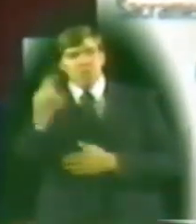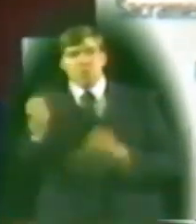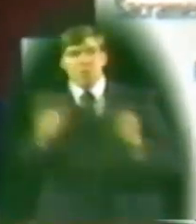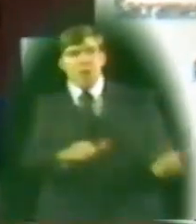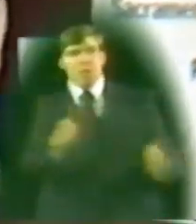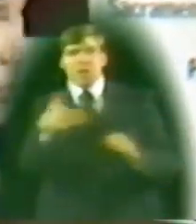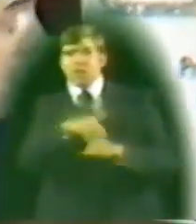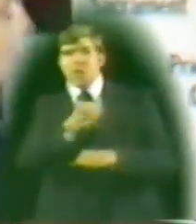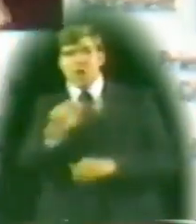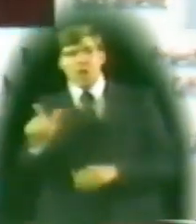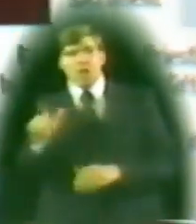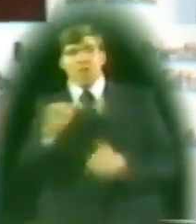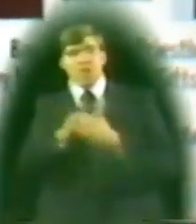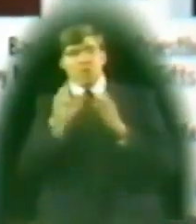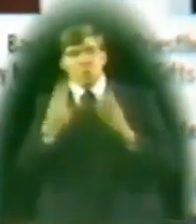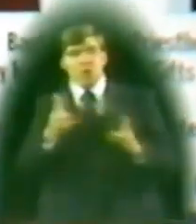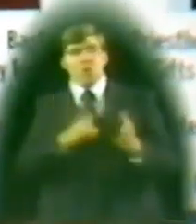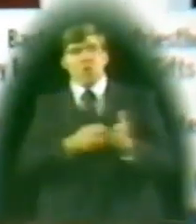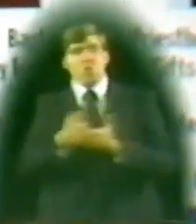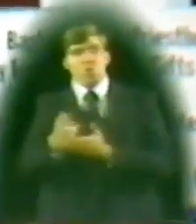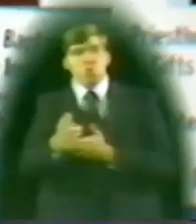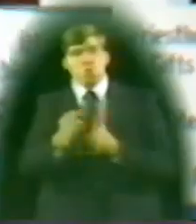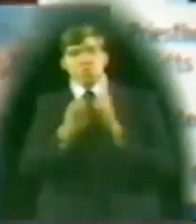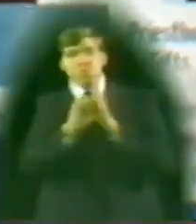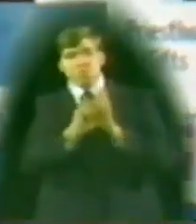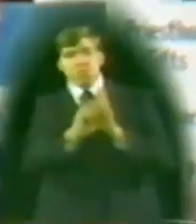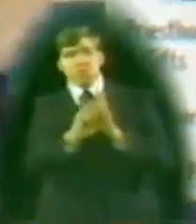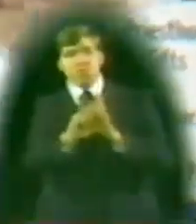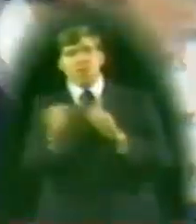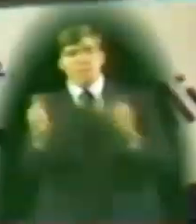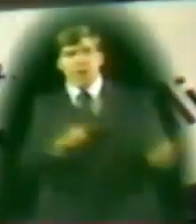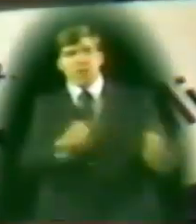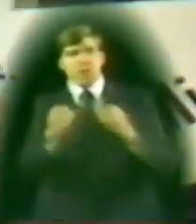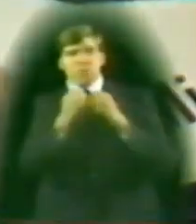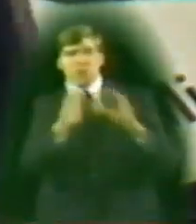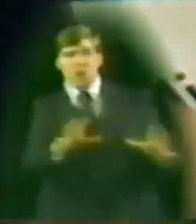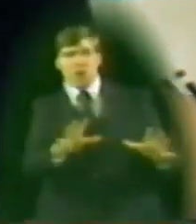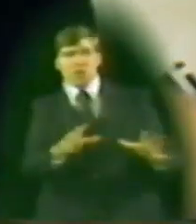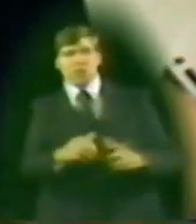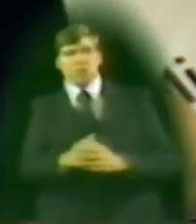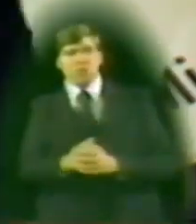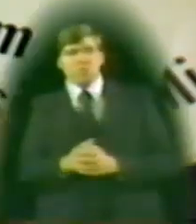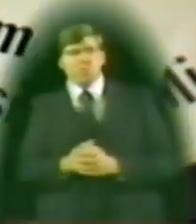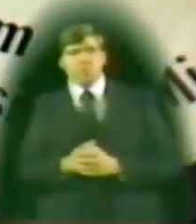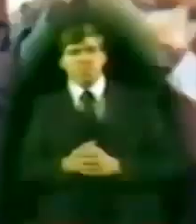all. In this way, the true symbolism of baptism was lost.